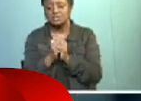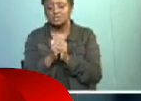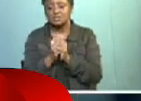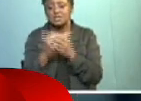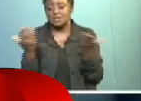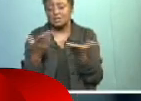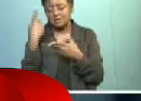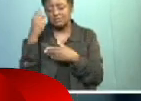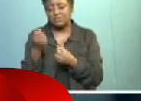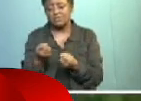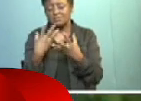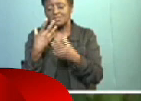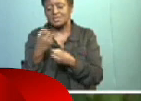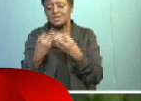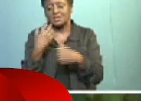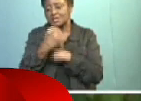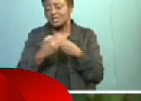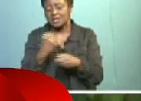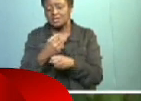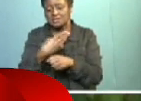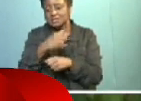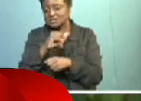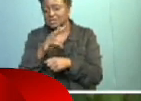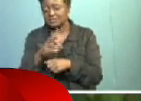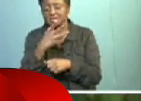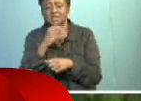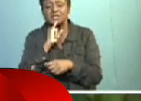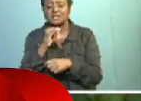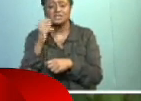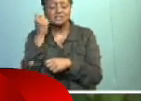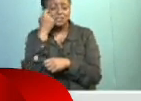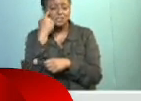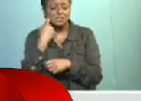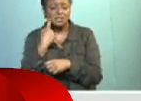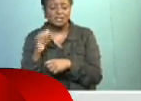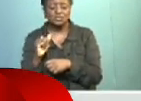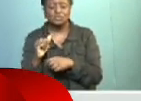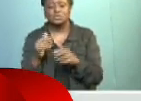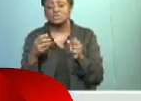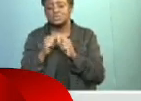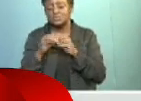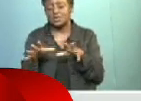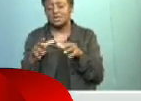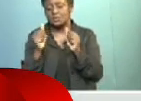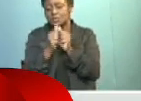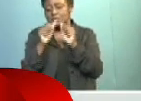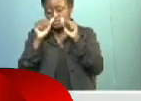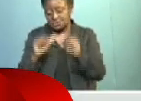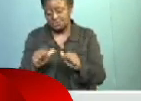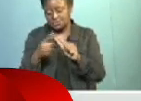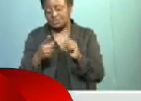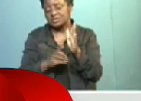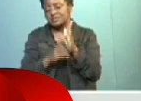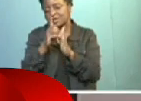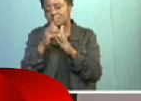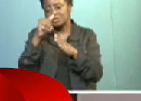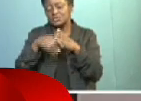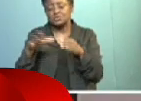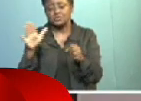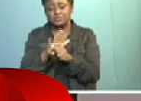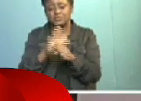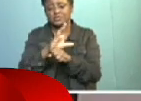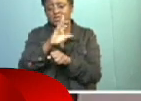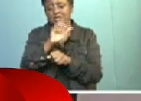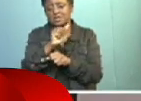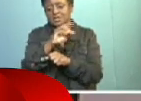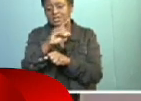for decades, HIV is sexually transmitted with the potential to develop into full-blown AIDS. And according to Forbes, there are